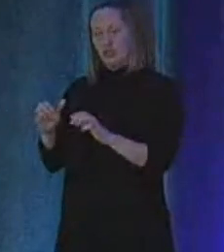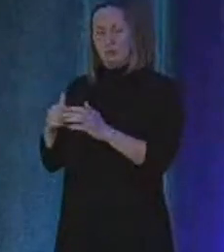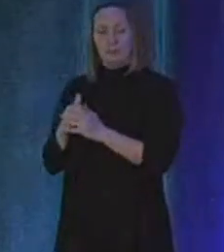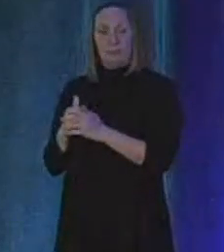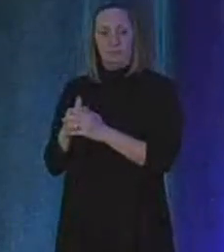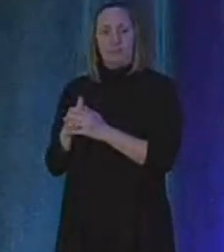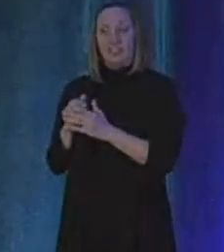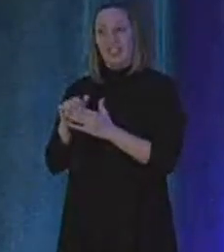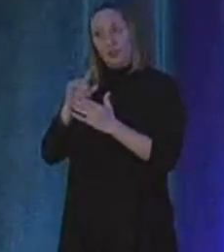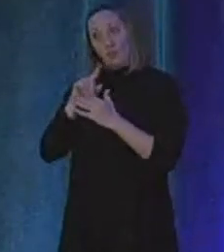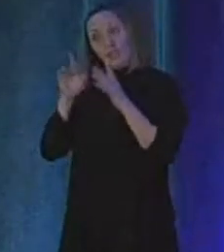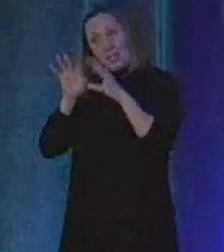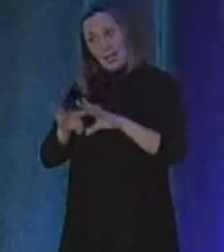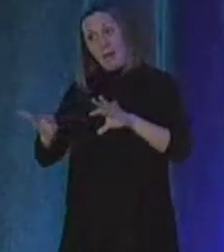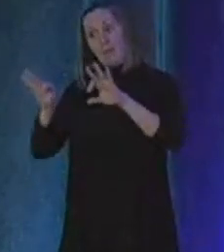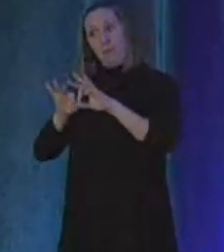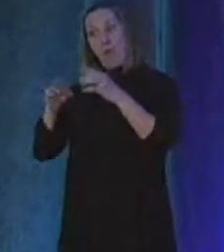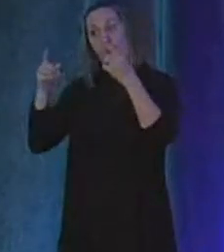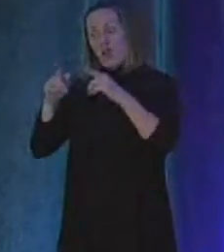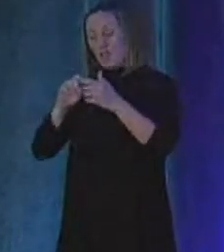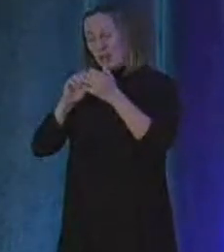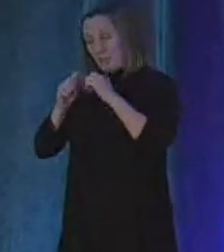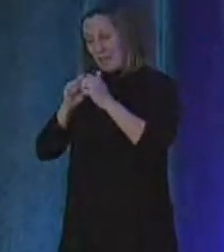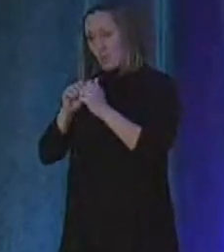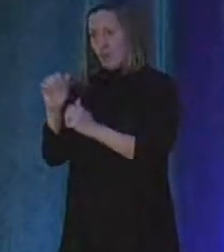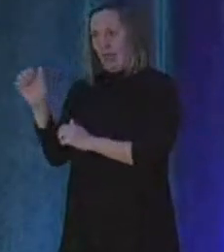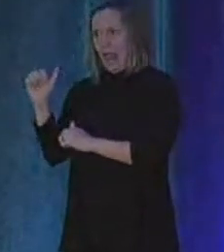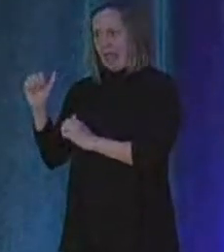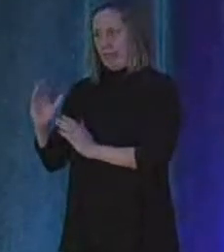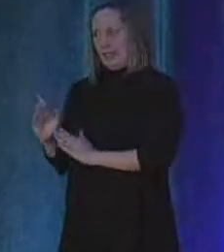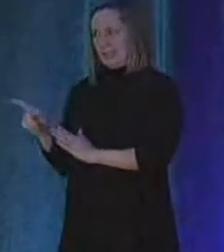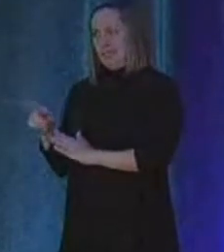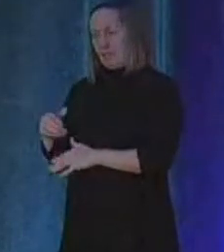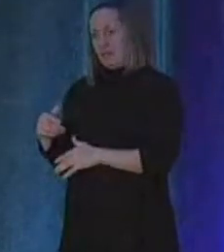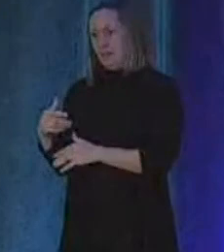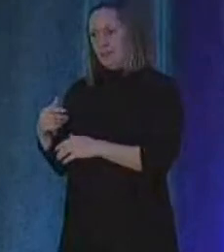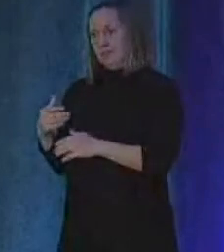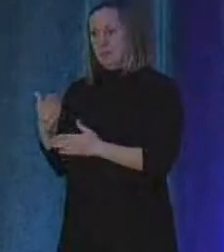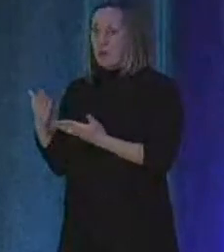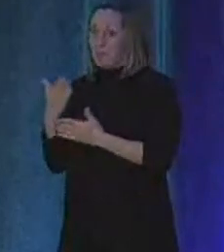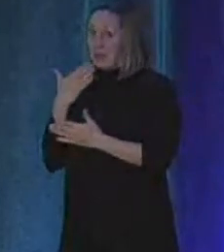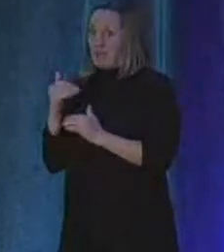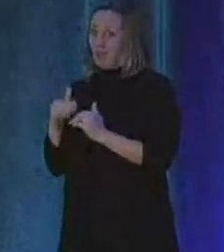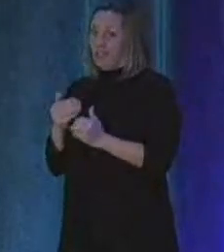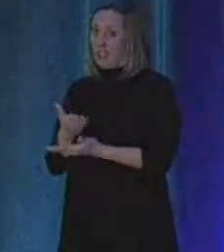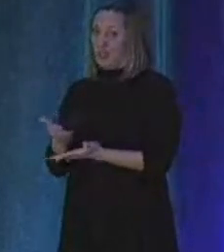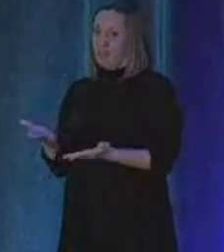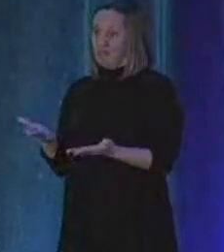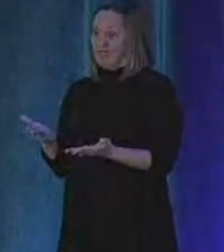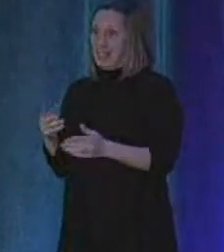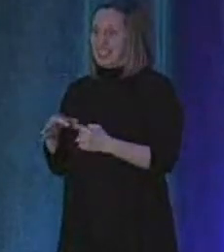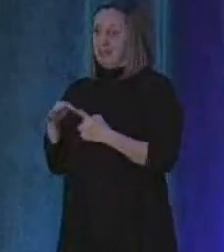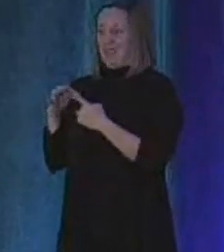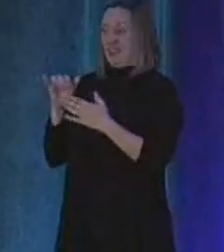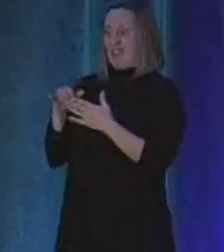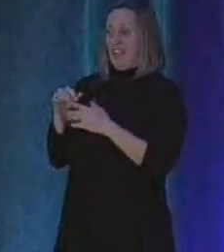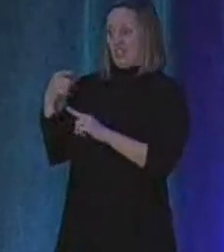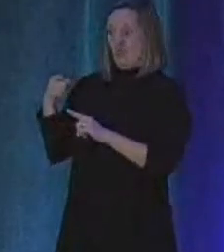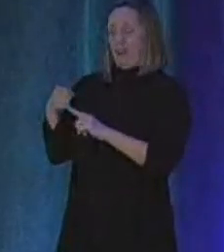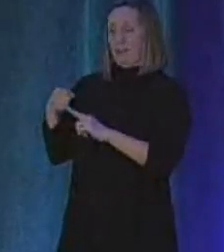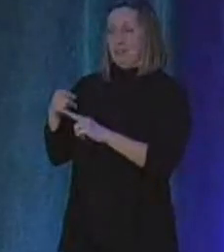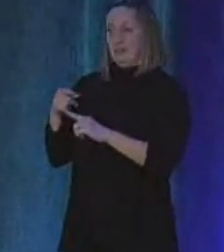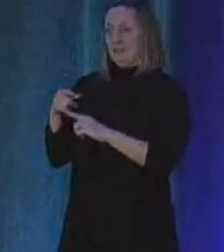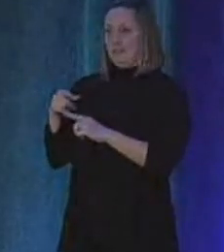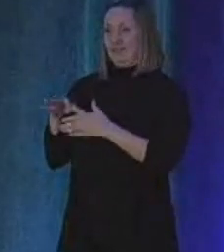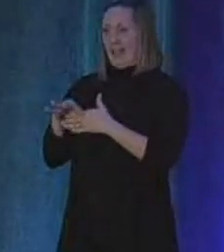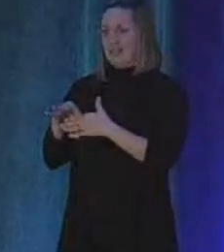And that's really important to do when you're competing with athletes who are probably better than you, especially in that really direct context where